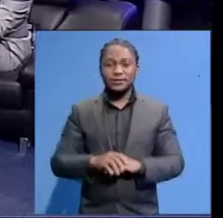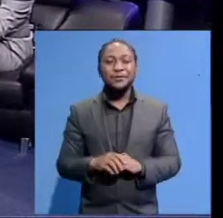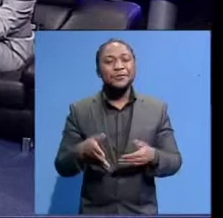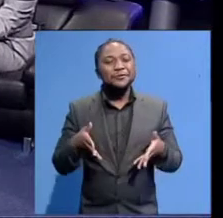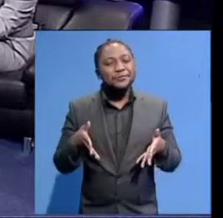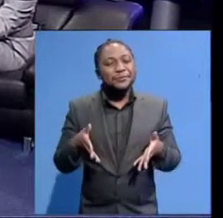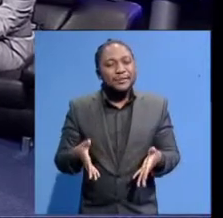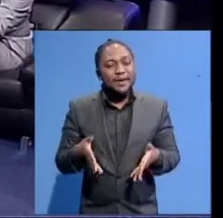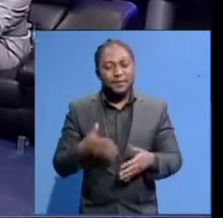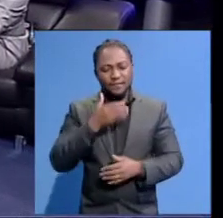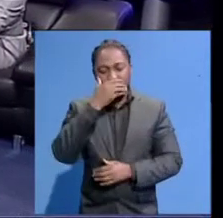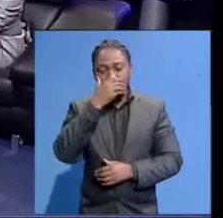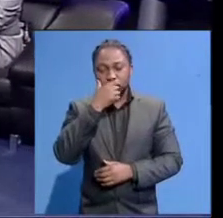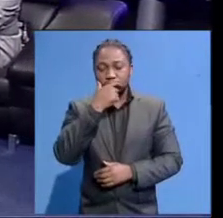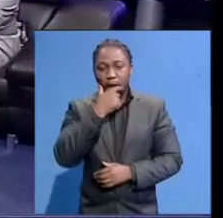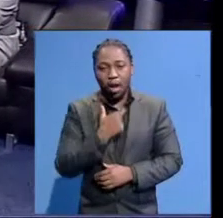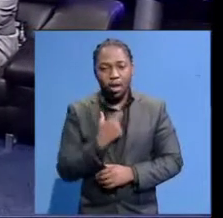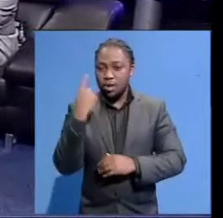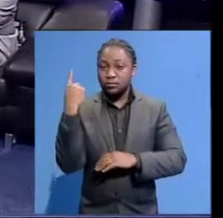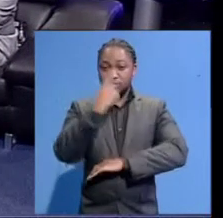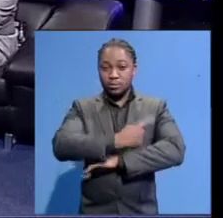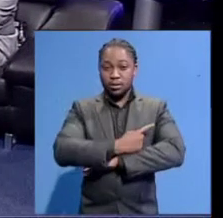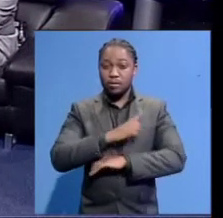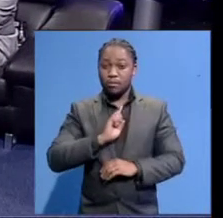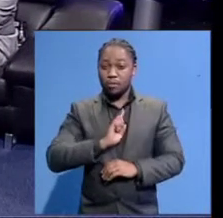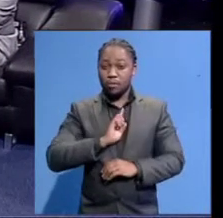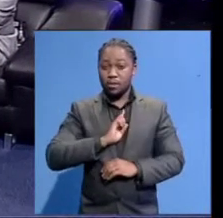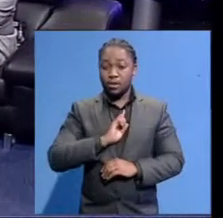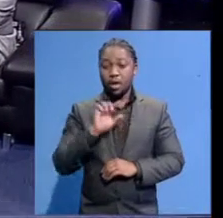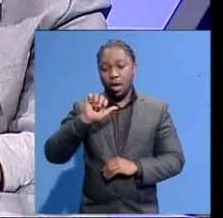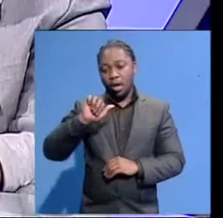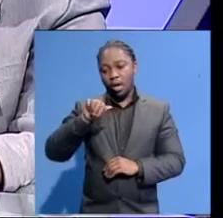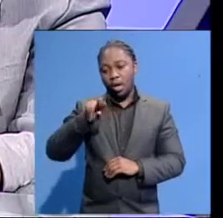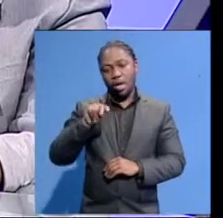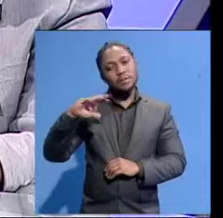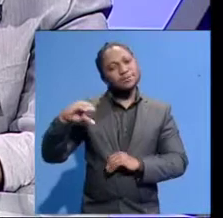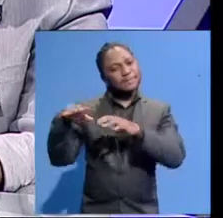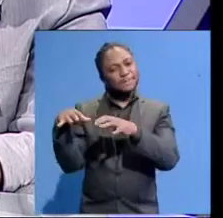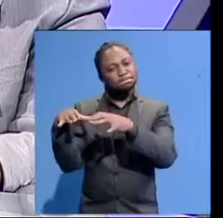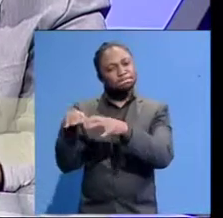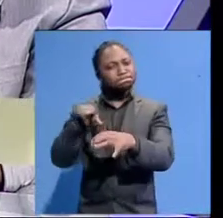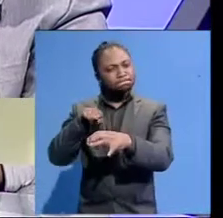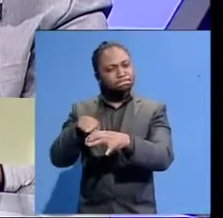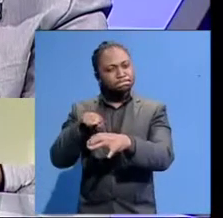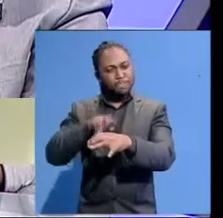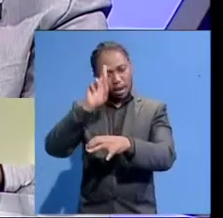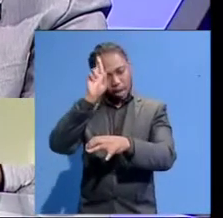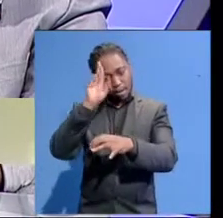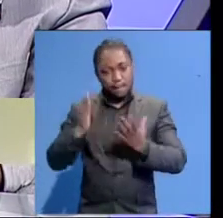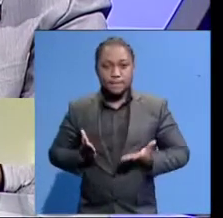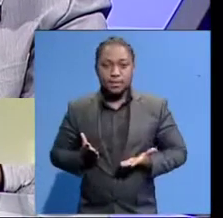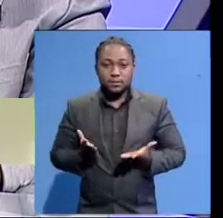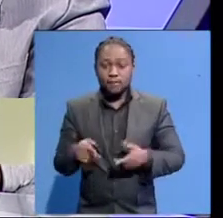day. Very sad. I mean, after the memorial, the ANC memorial in Waterkloof this morning,